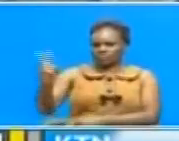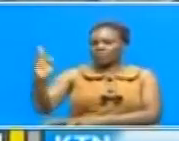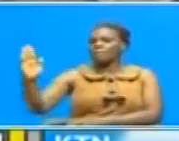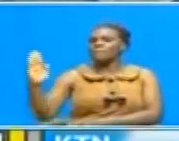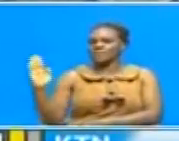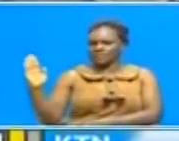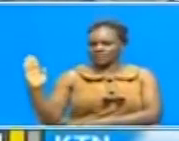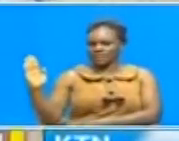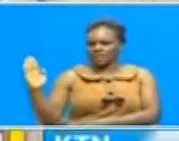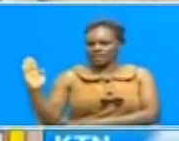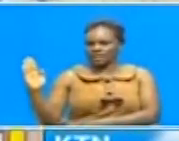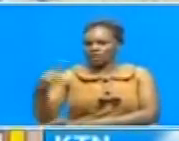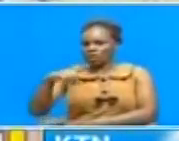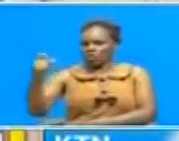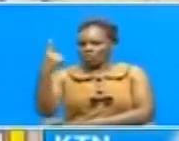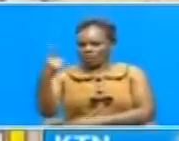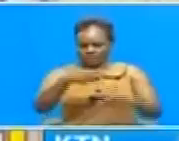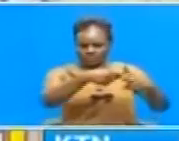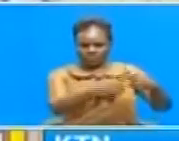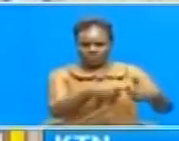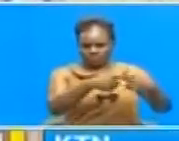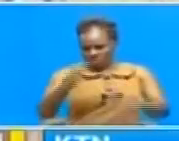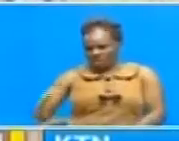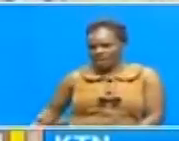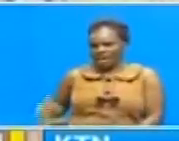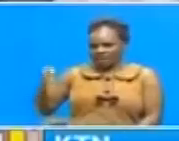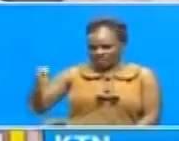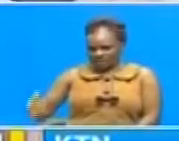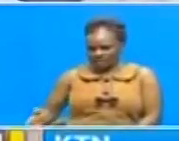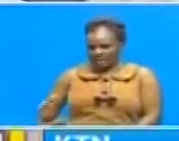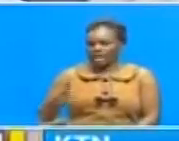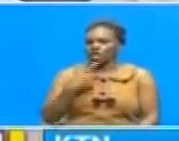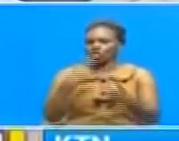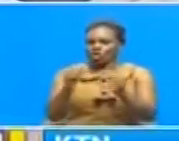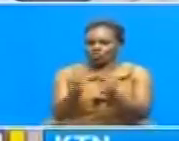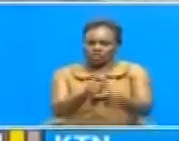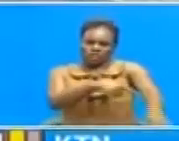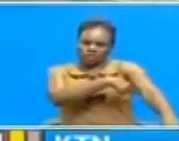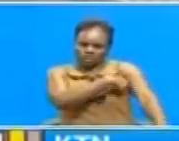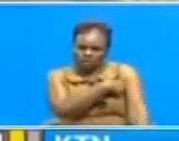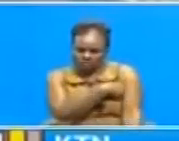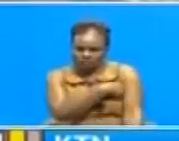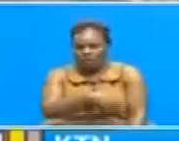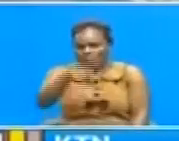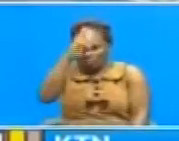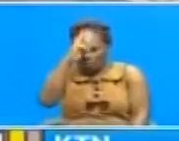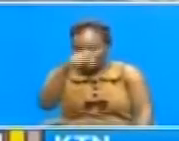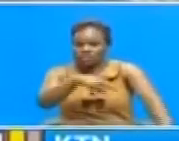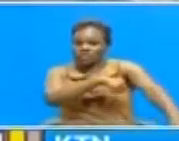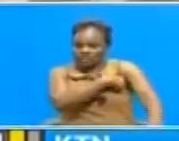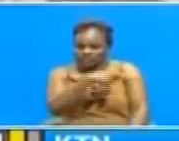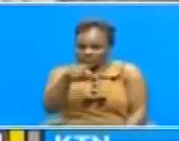Joseph Nkaiseri, who toured one of the destroyed factories in Naivasha and later addressed chiefs, is putting the police and chiefs who